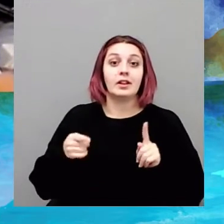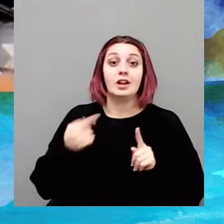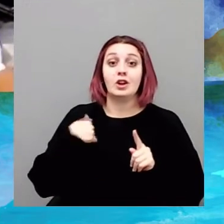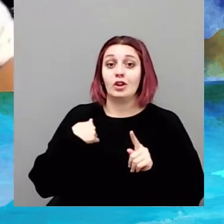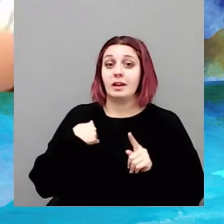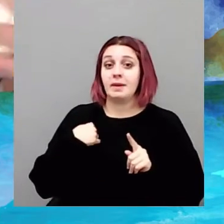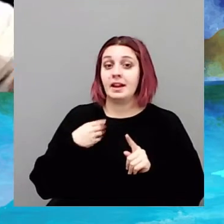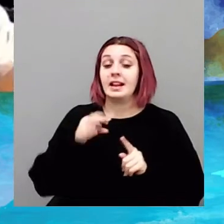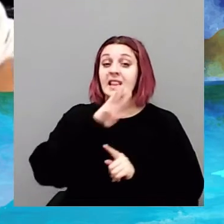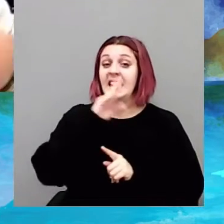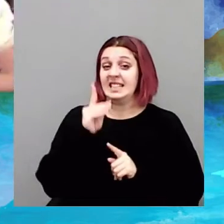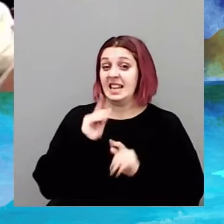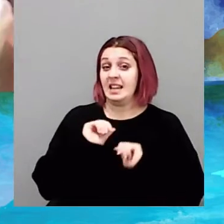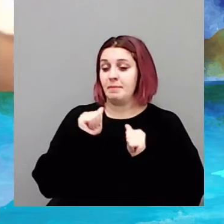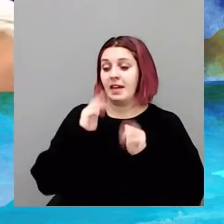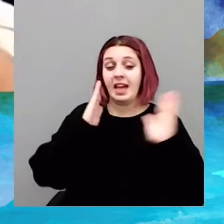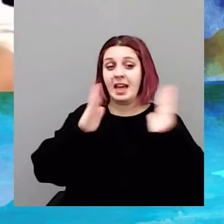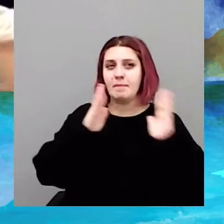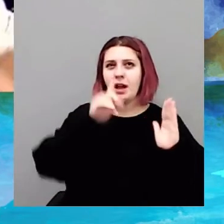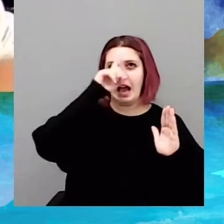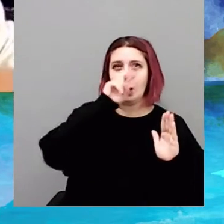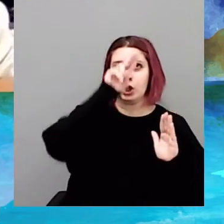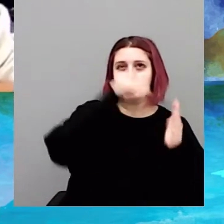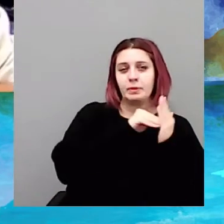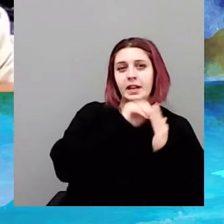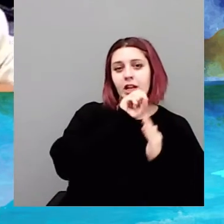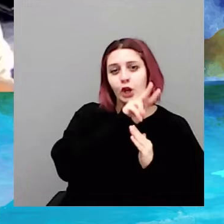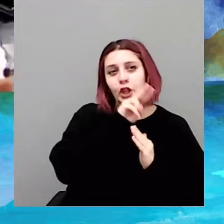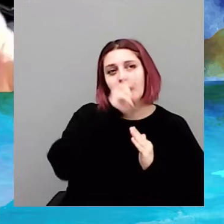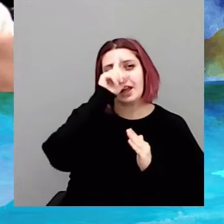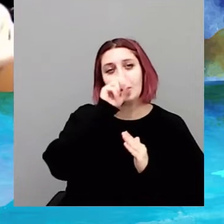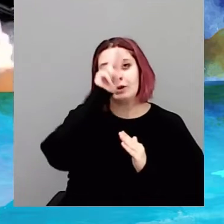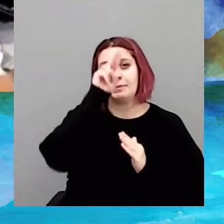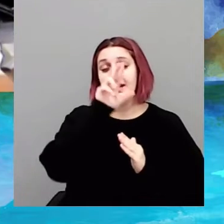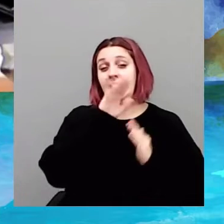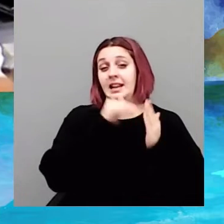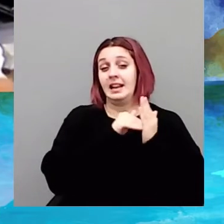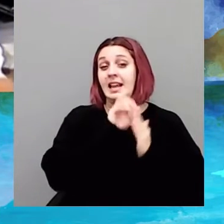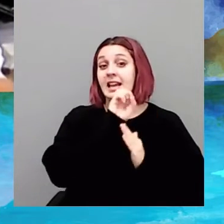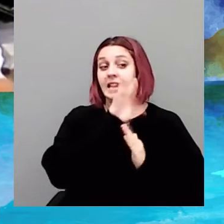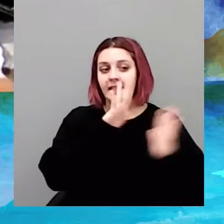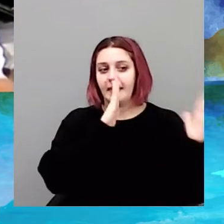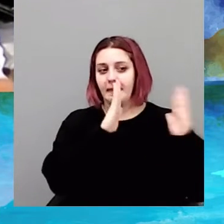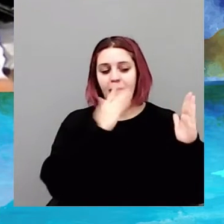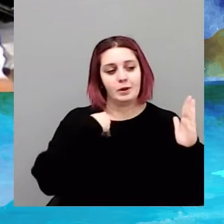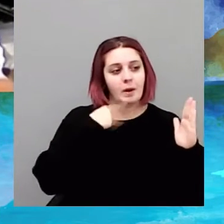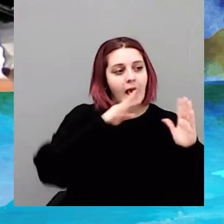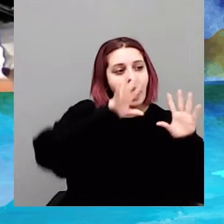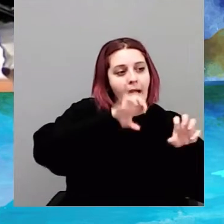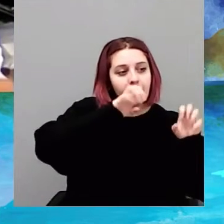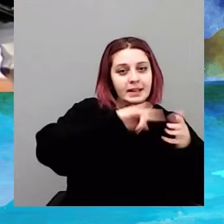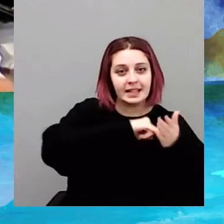printing. I was a consumer for 3D printing products in